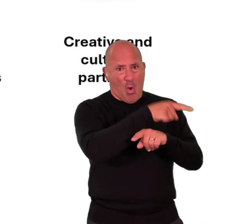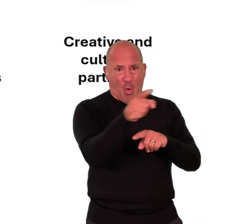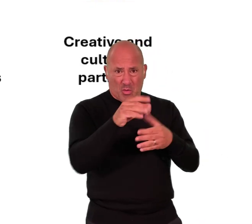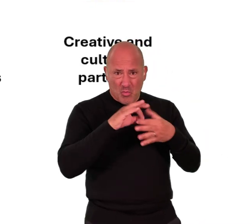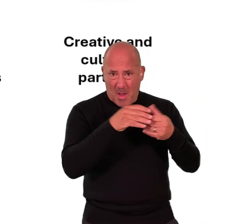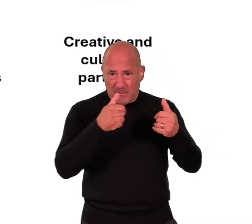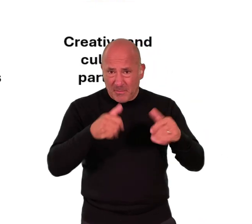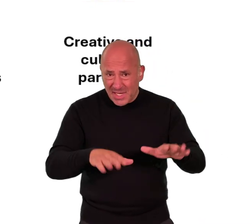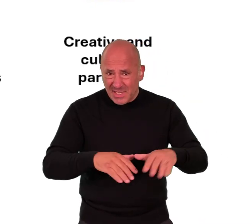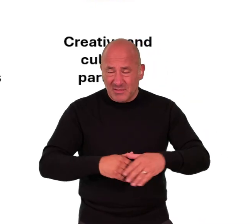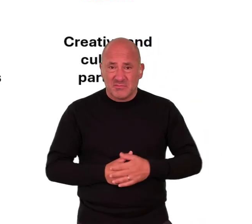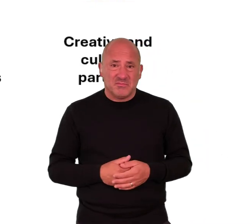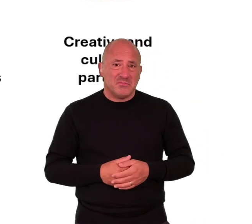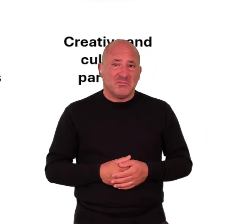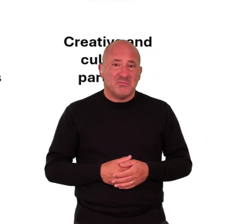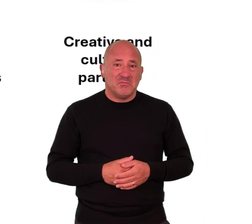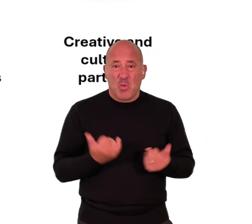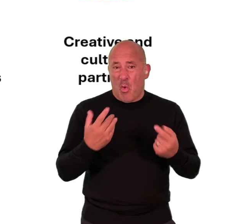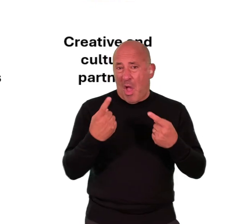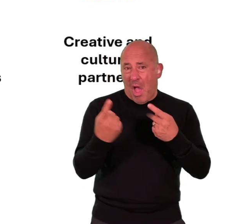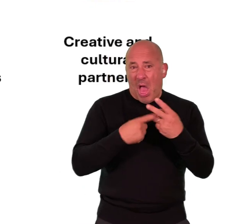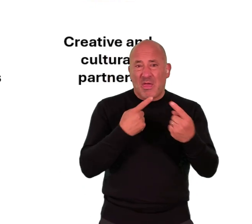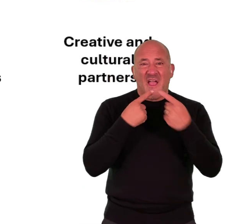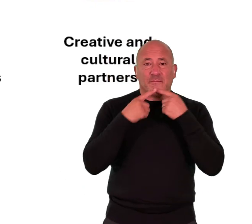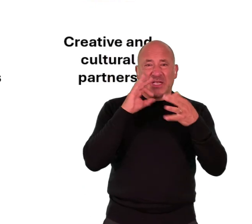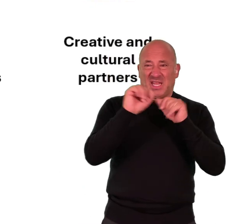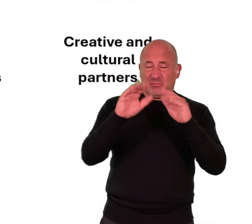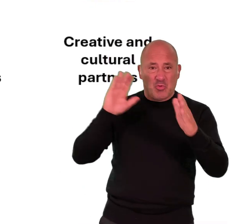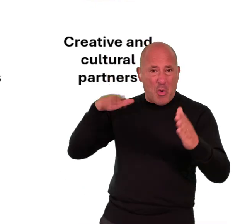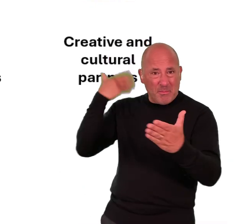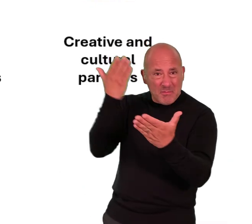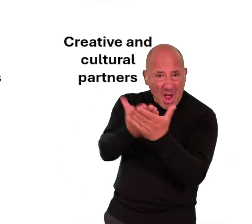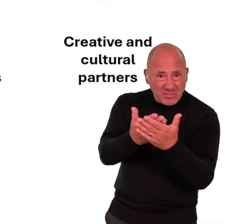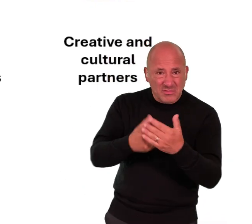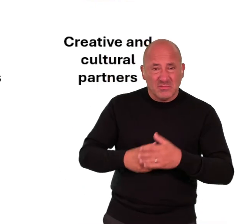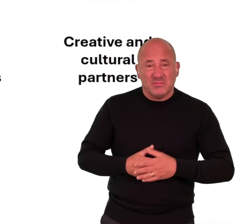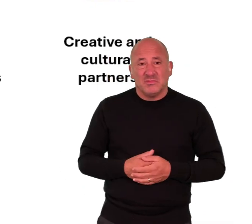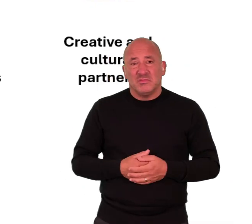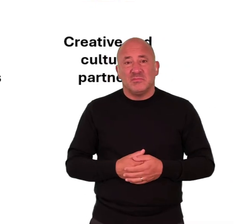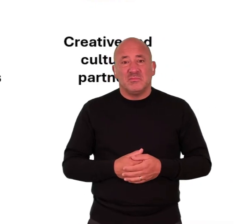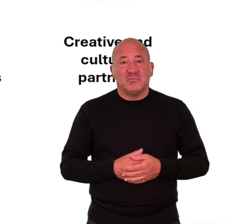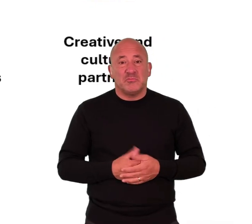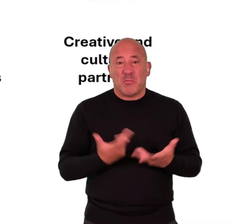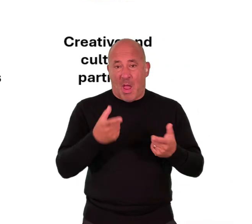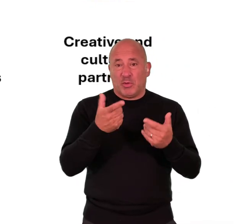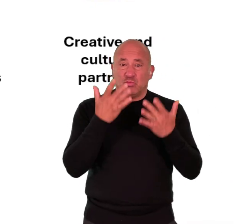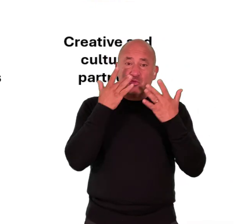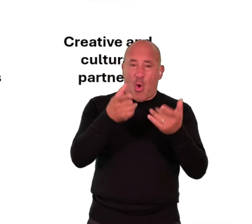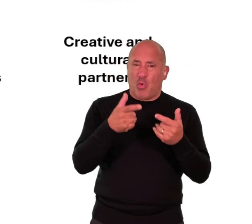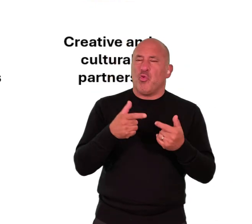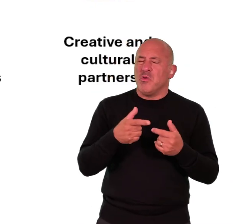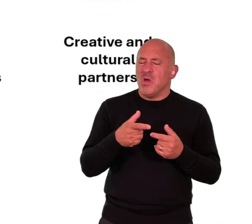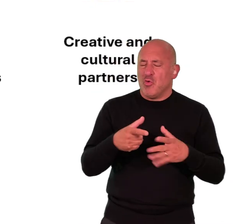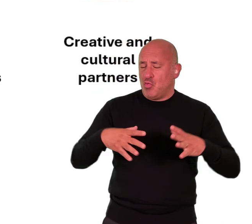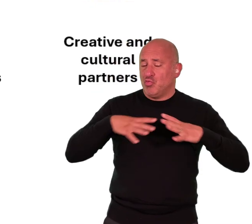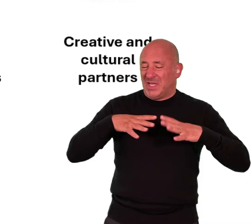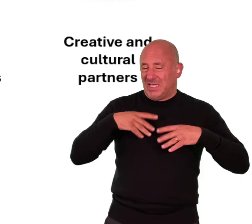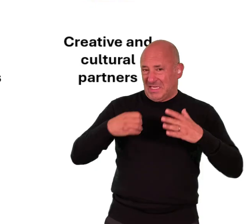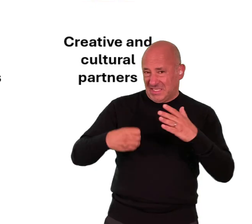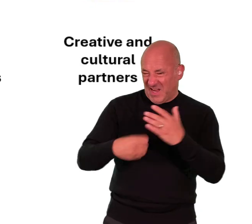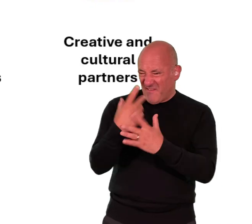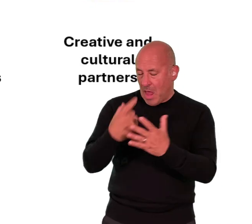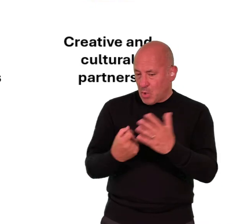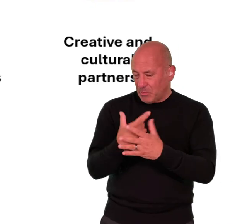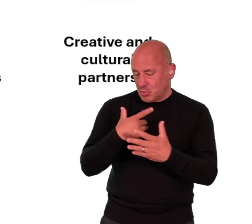Overall, it's really helpful in this section to think about whether you've shown that you're ready to benefit from a development opportunity.